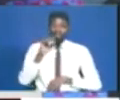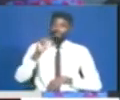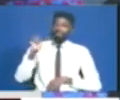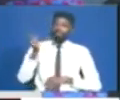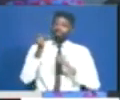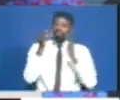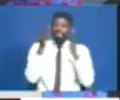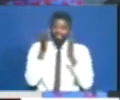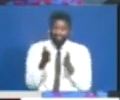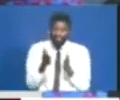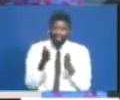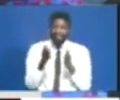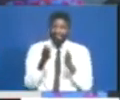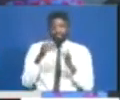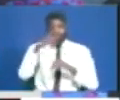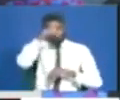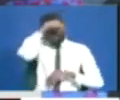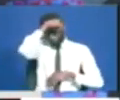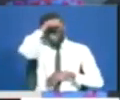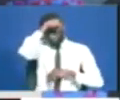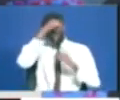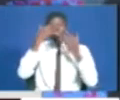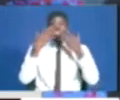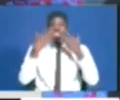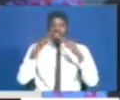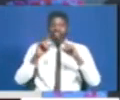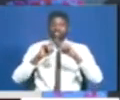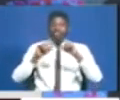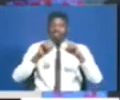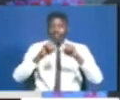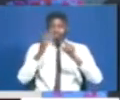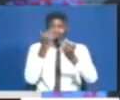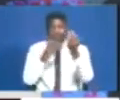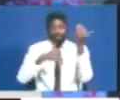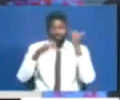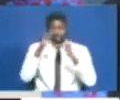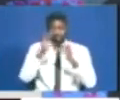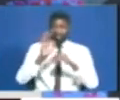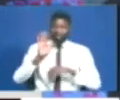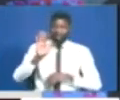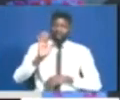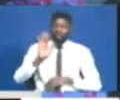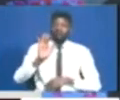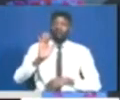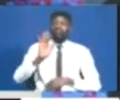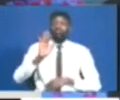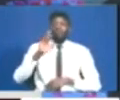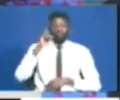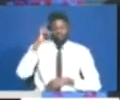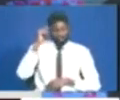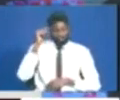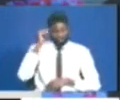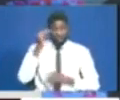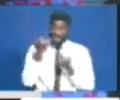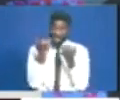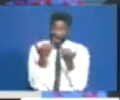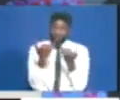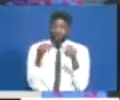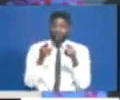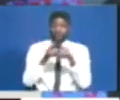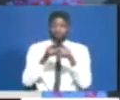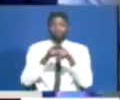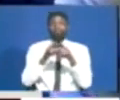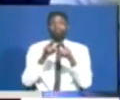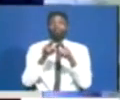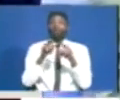various universities in Saudi Arabia who are holding senior posts in various sectors